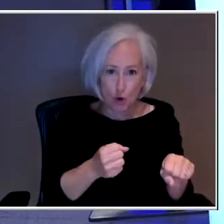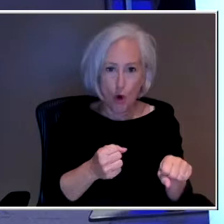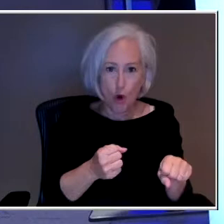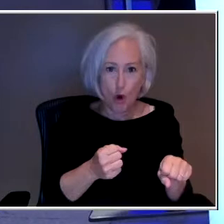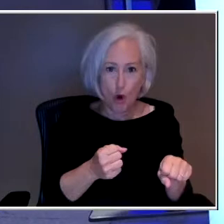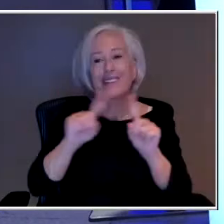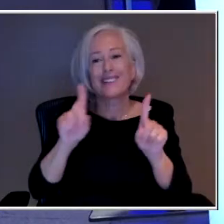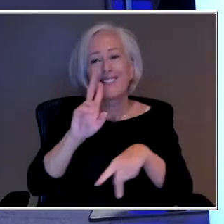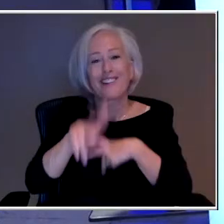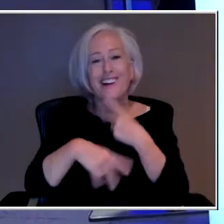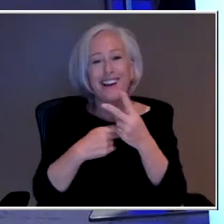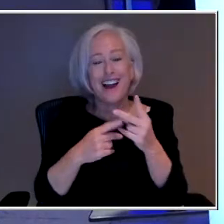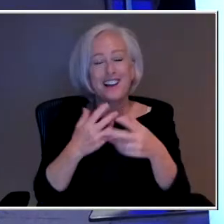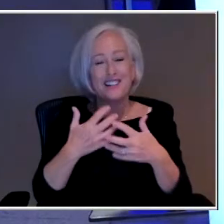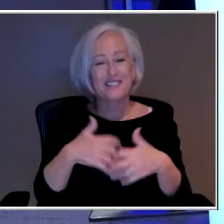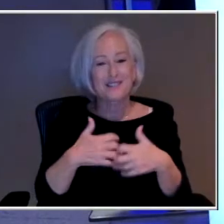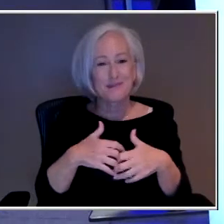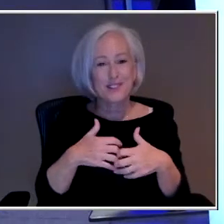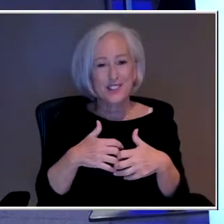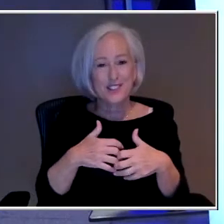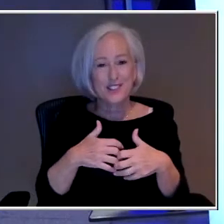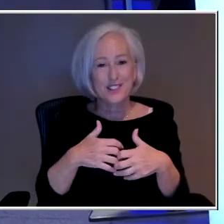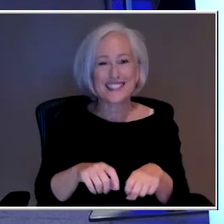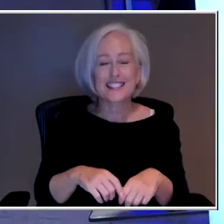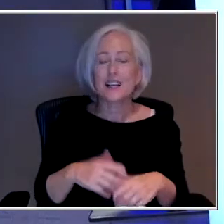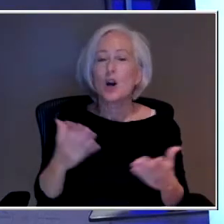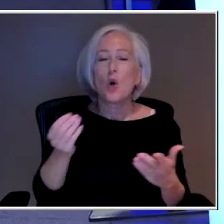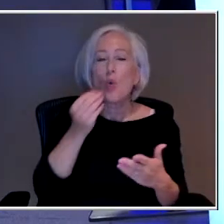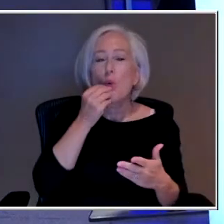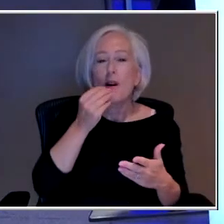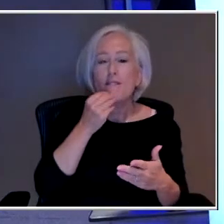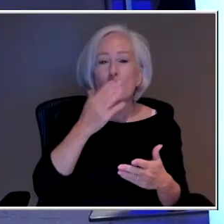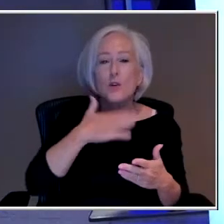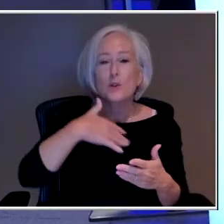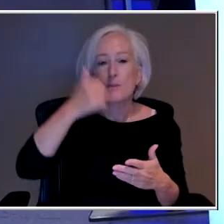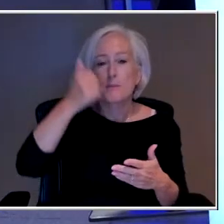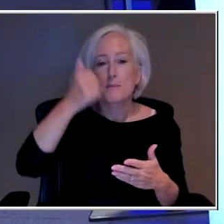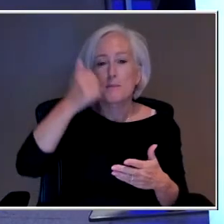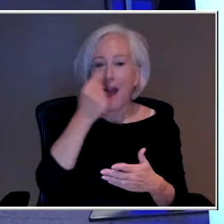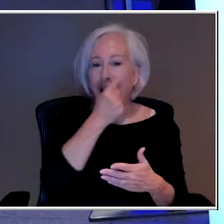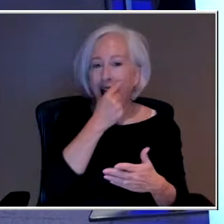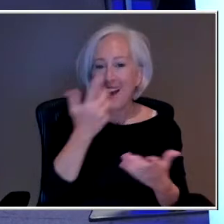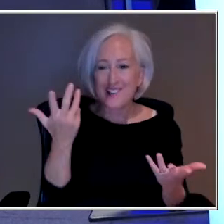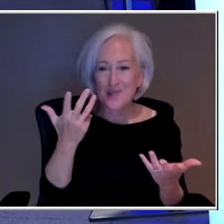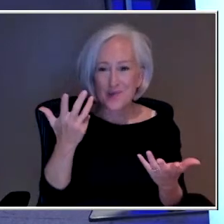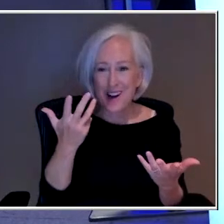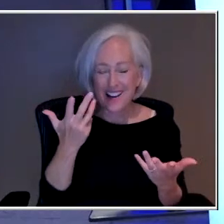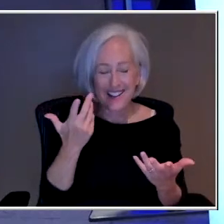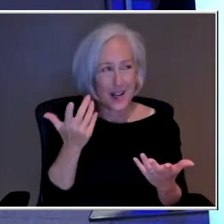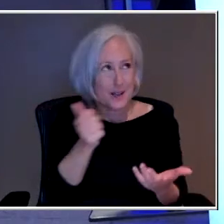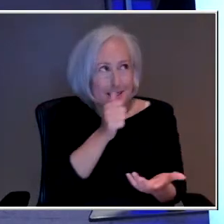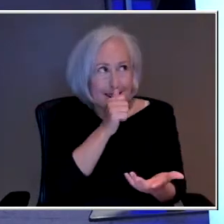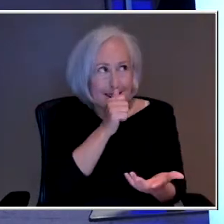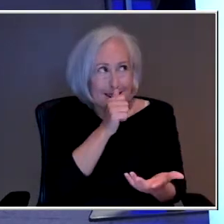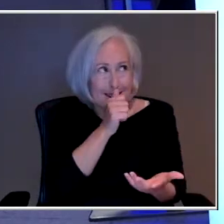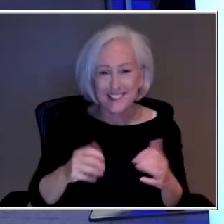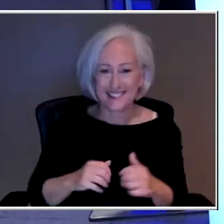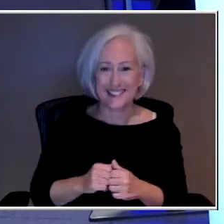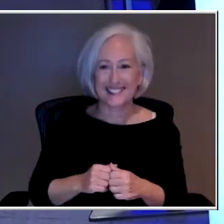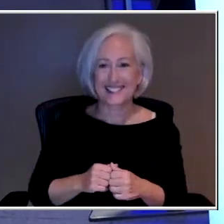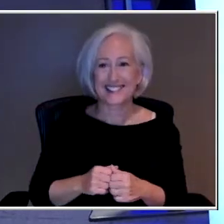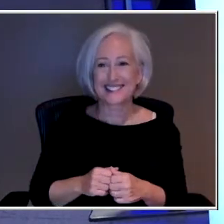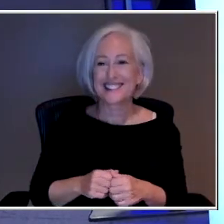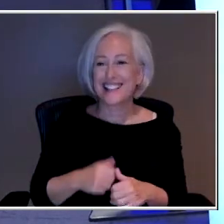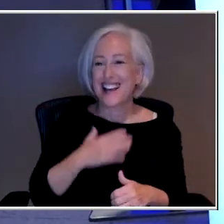What foods are best for the eyes? What's the secret? Yes. It can't be just carrots. Come on. I wish there was a magic food. Is that